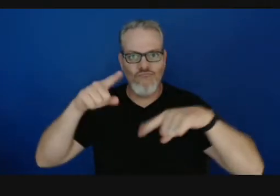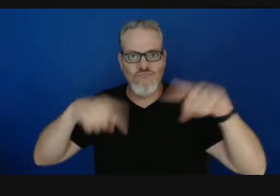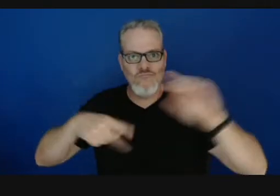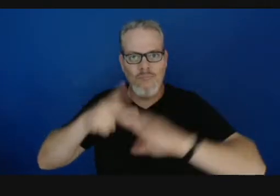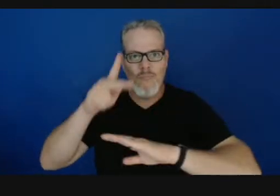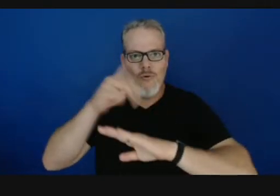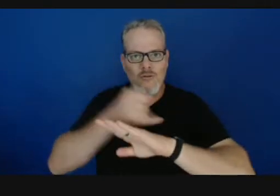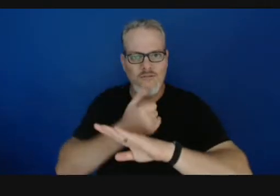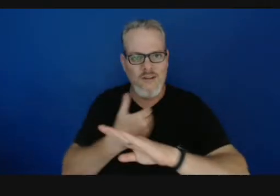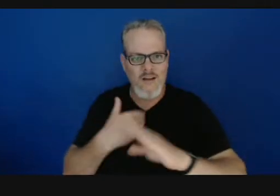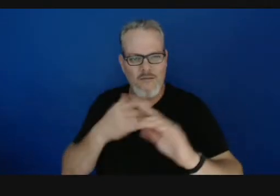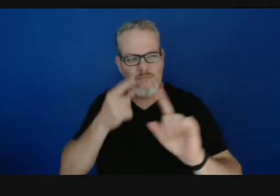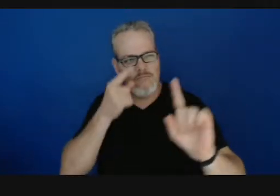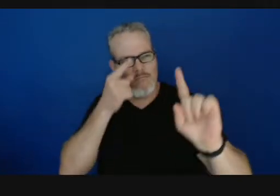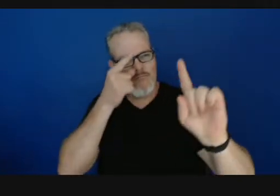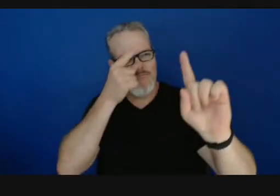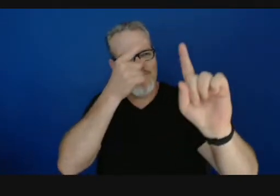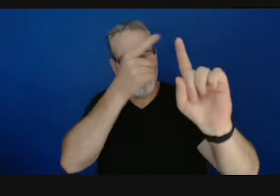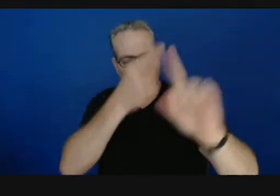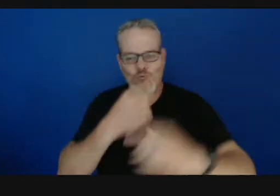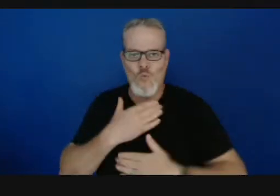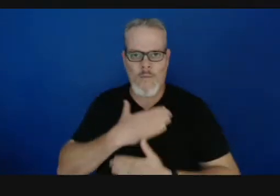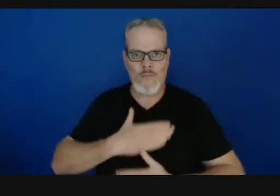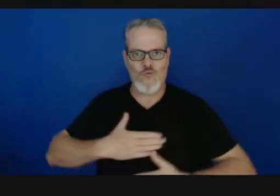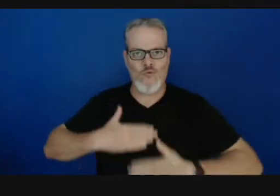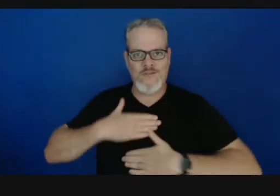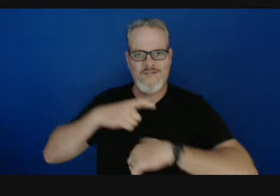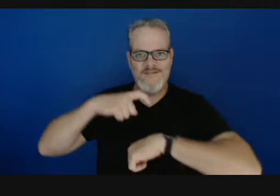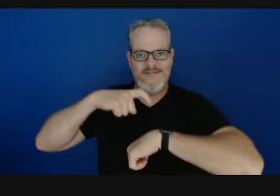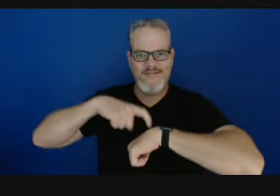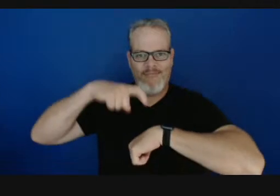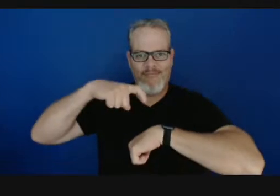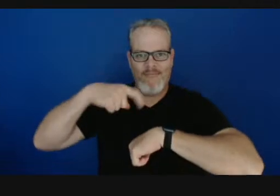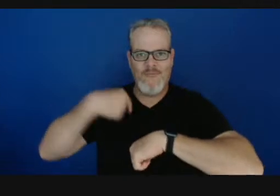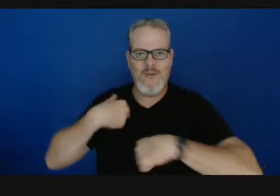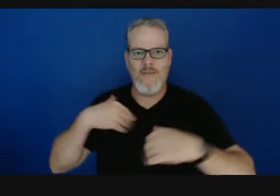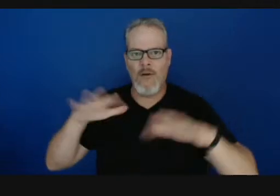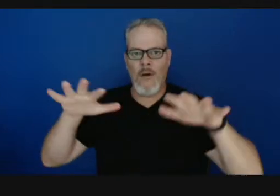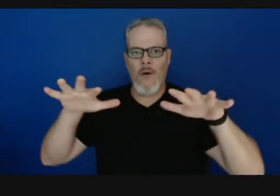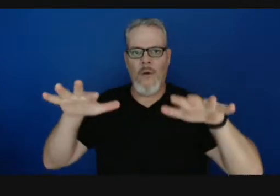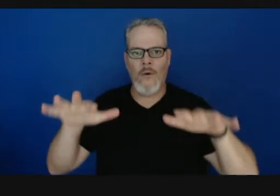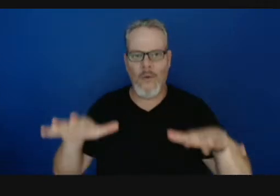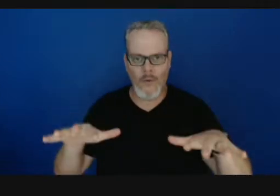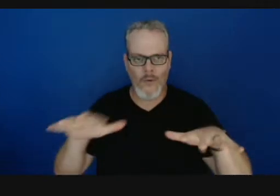So appreciate the time to be able to work on some of our other programs.